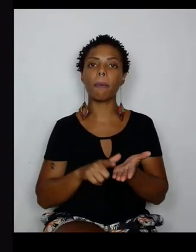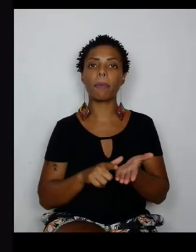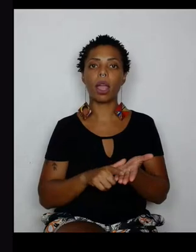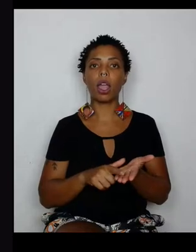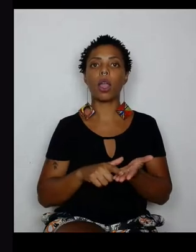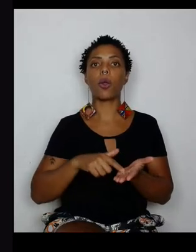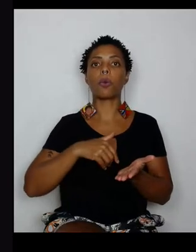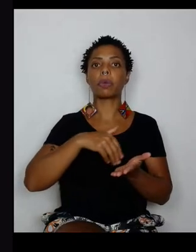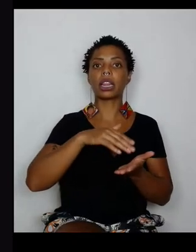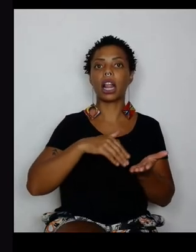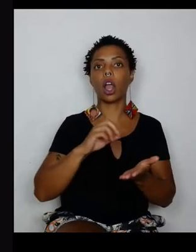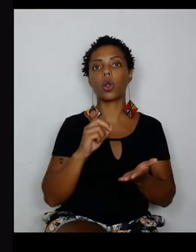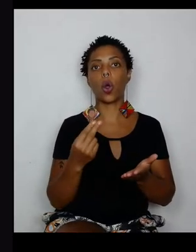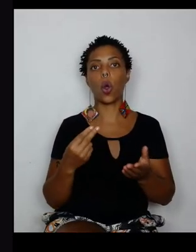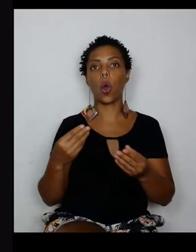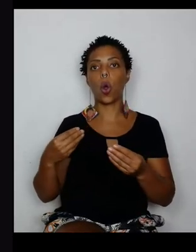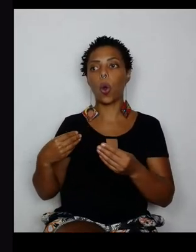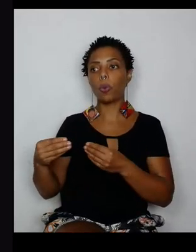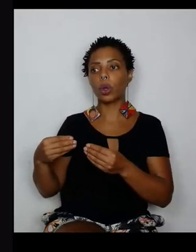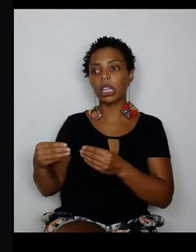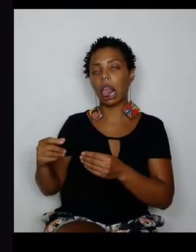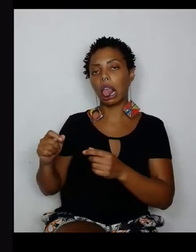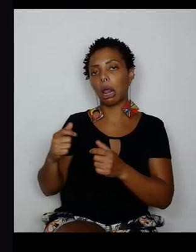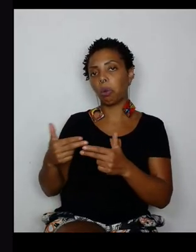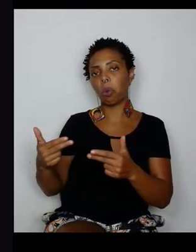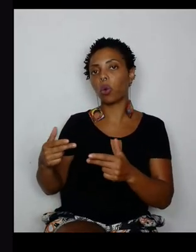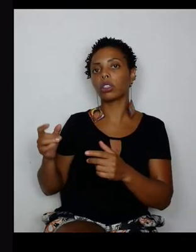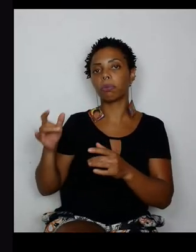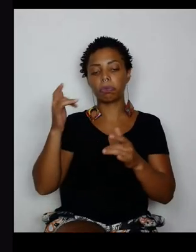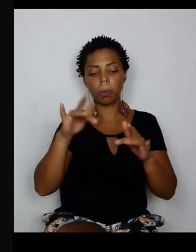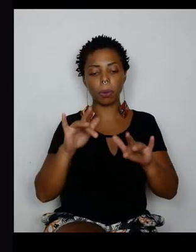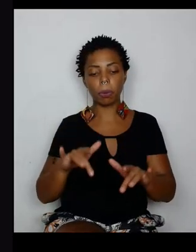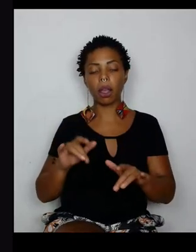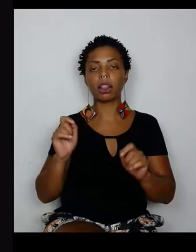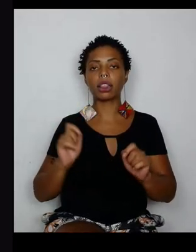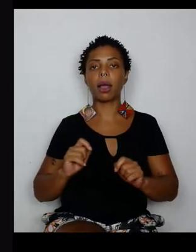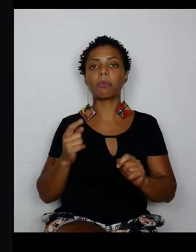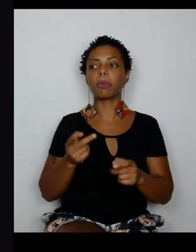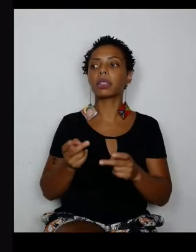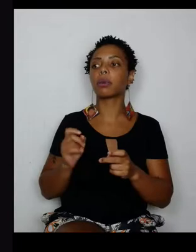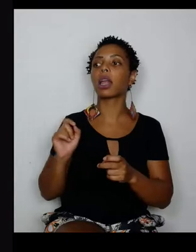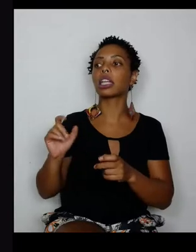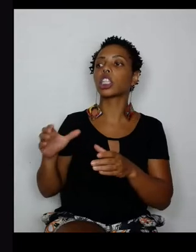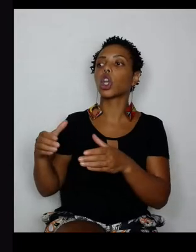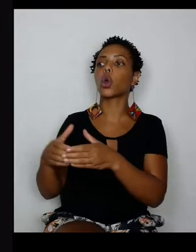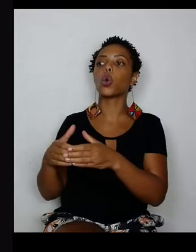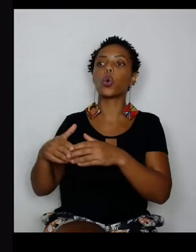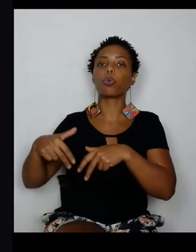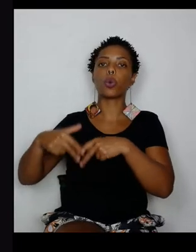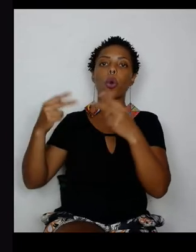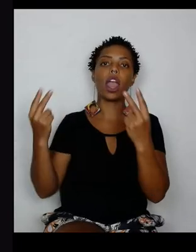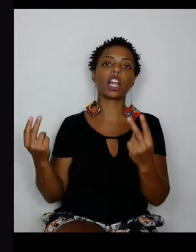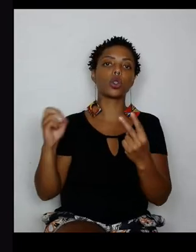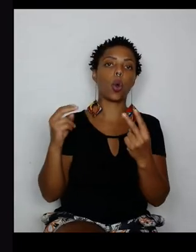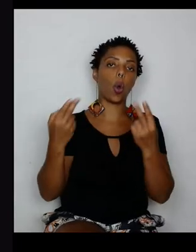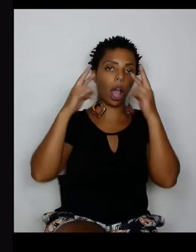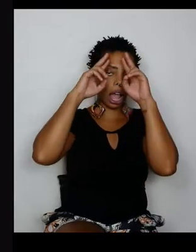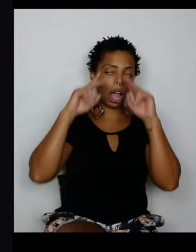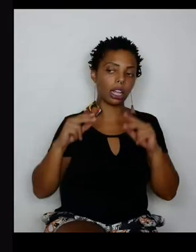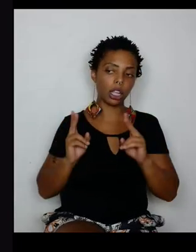establish the particularities of ethnic or racial group according to a chromatic